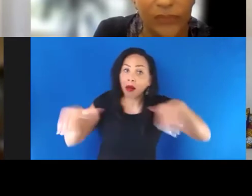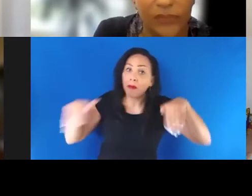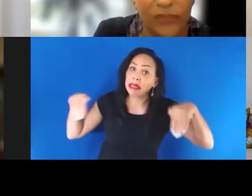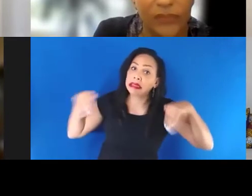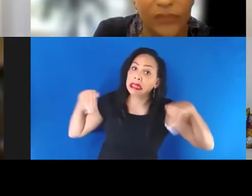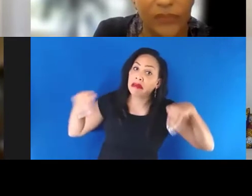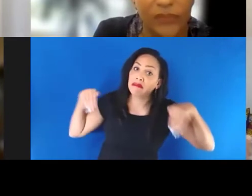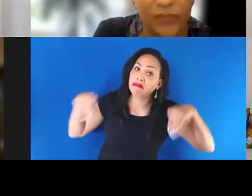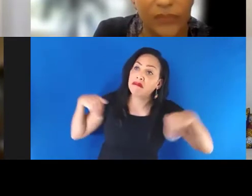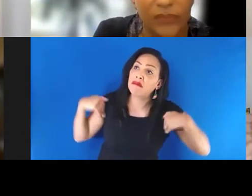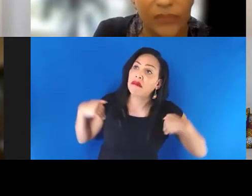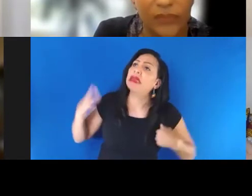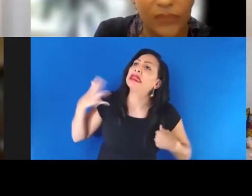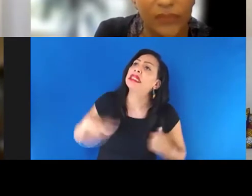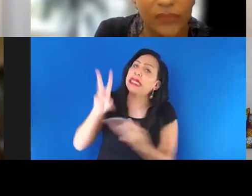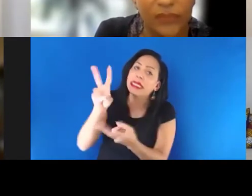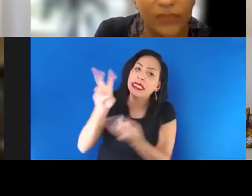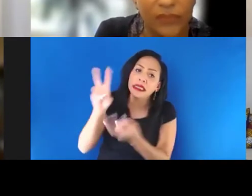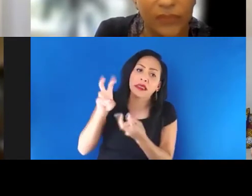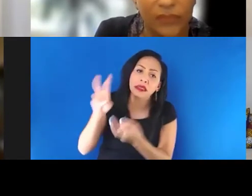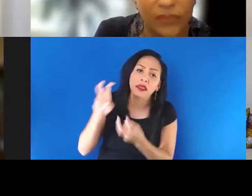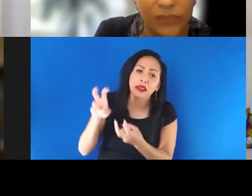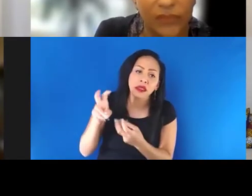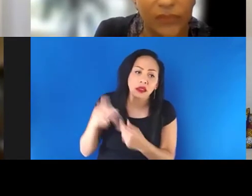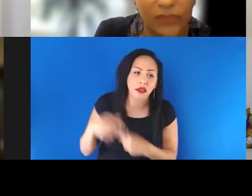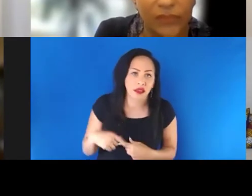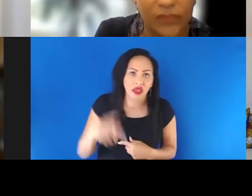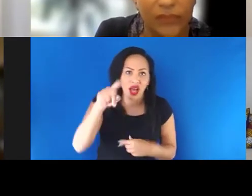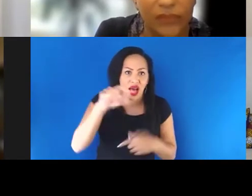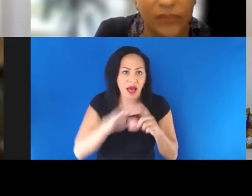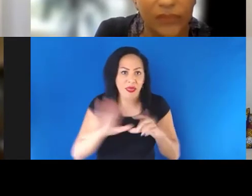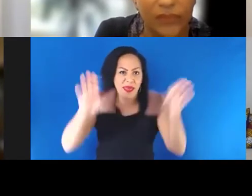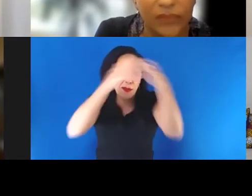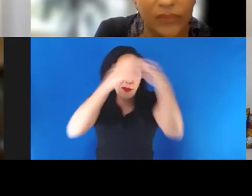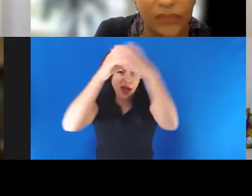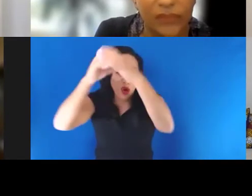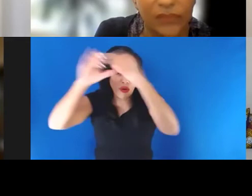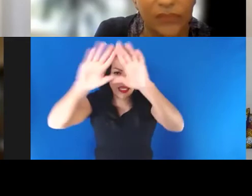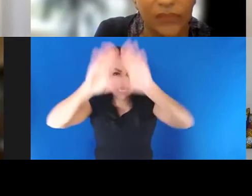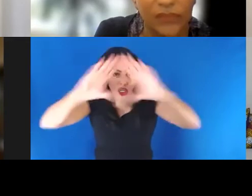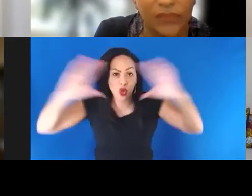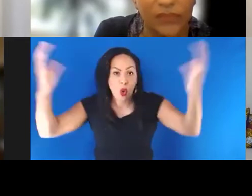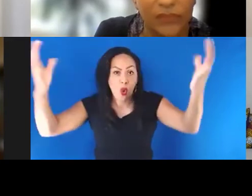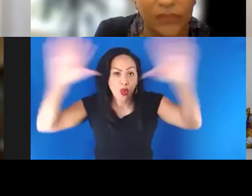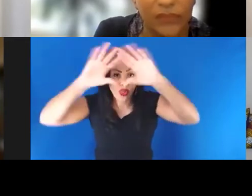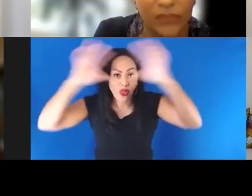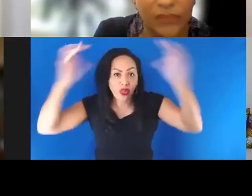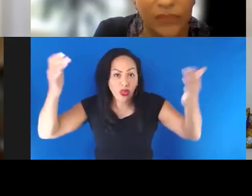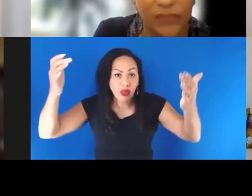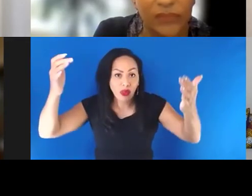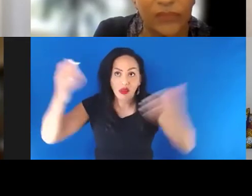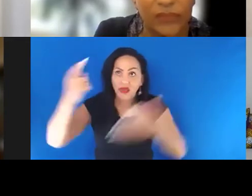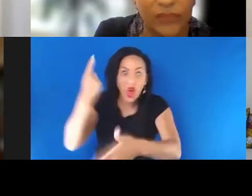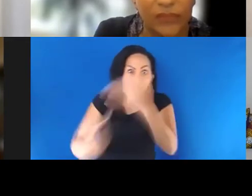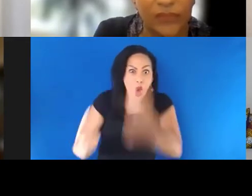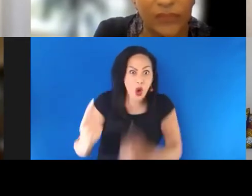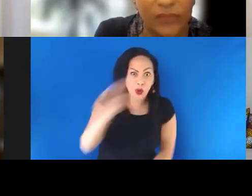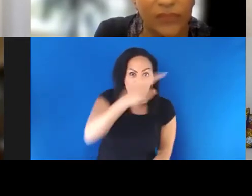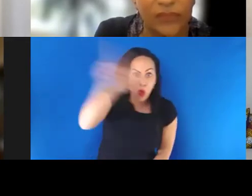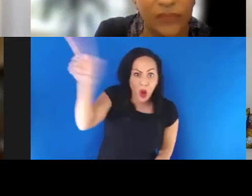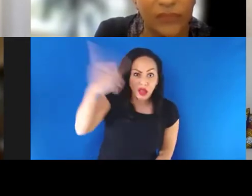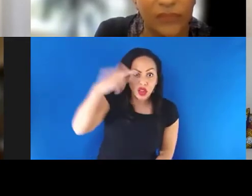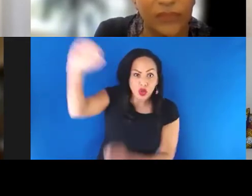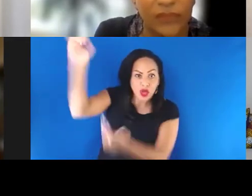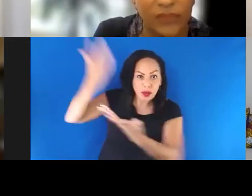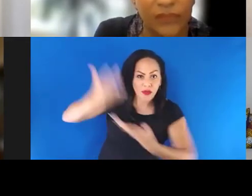aid, and the minority world are the only ones who can provide them? So recognizing this white gaze that we're using